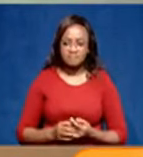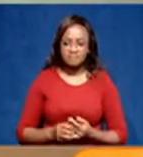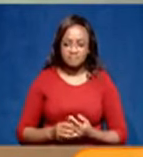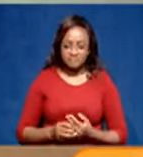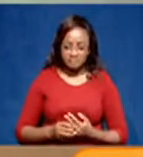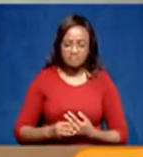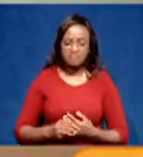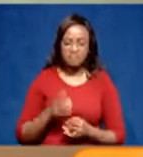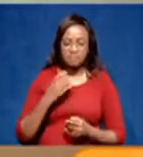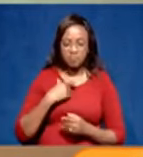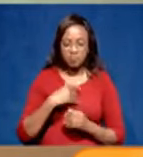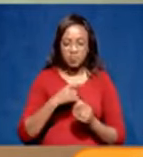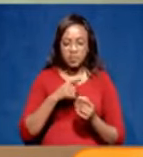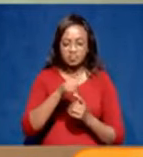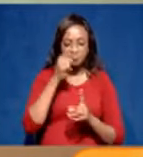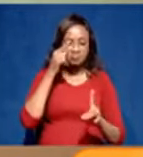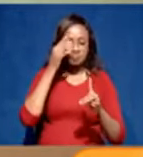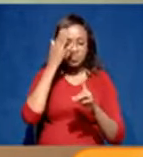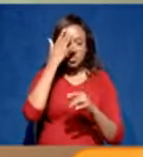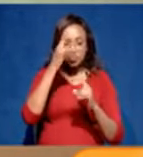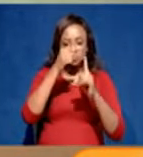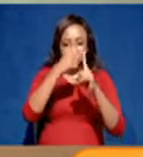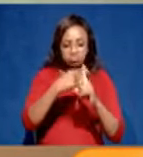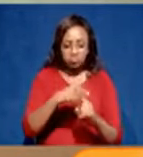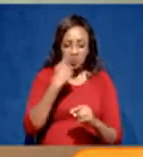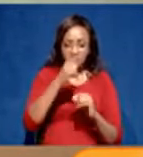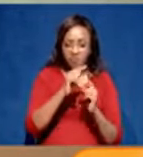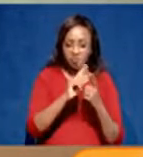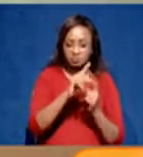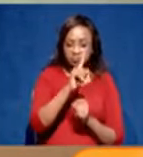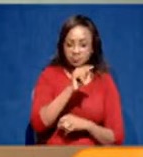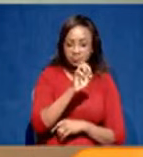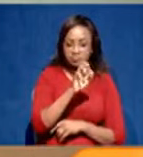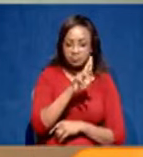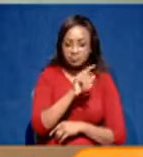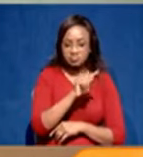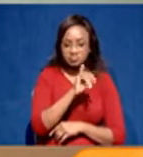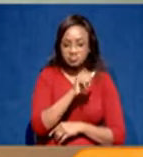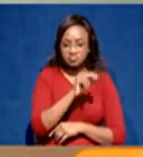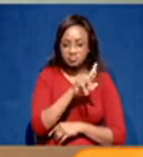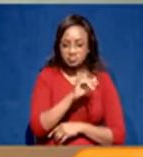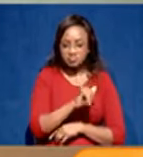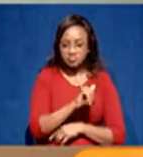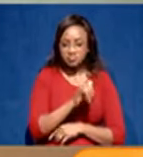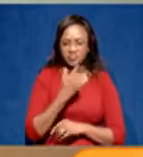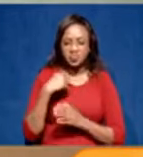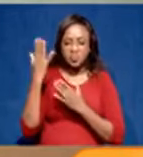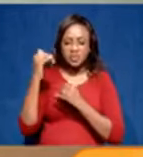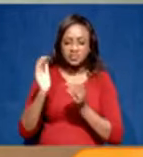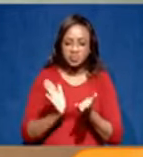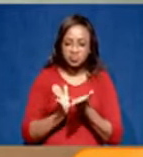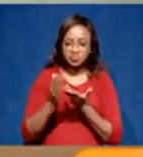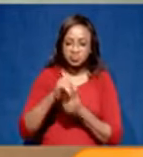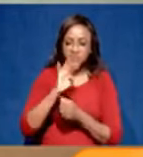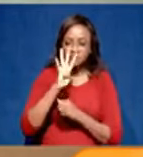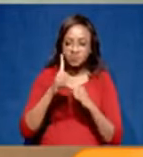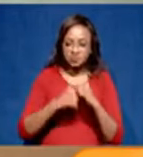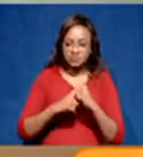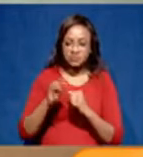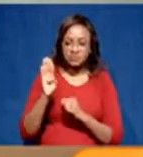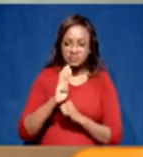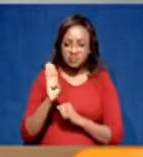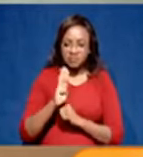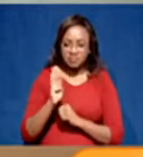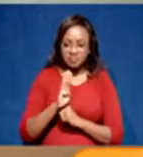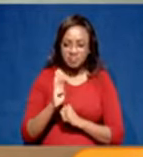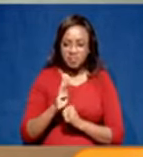of service. For the tertiary service, we expect to collect about 46 billion, because that was that is the